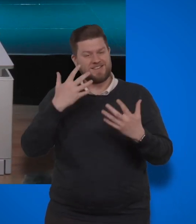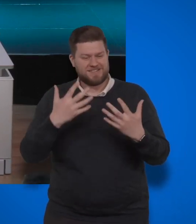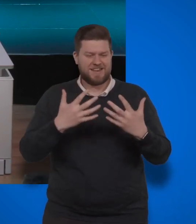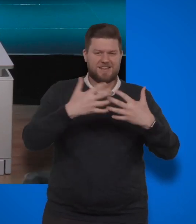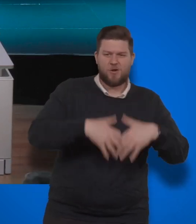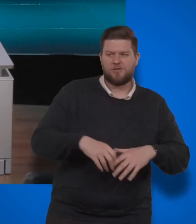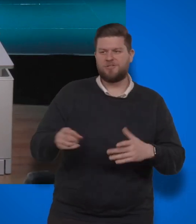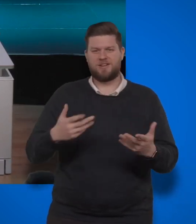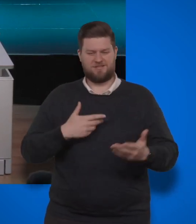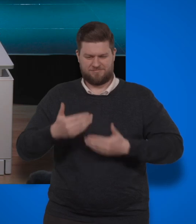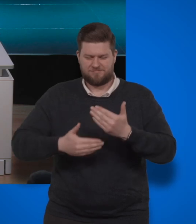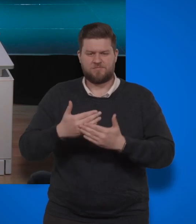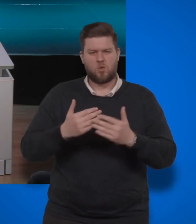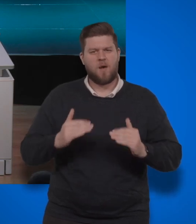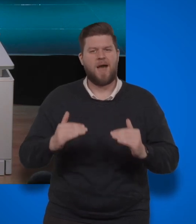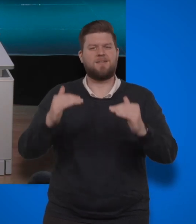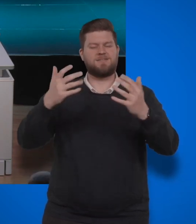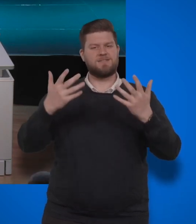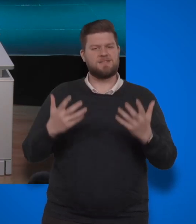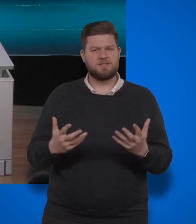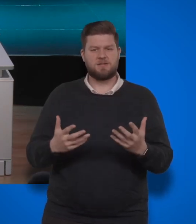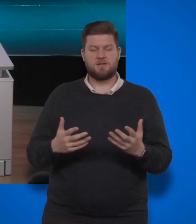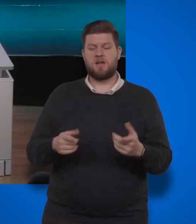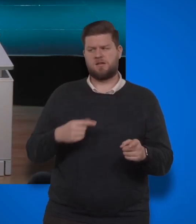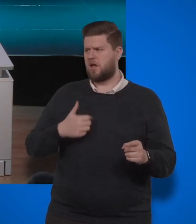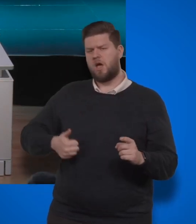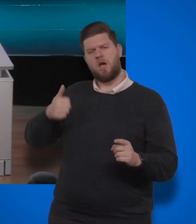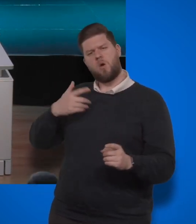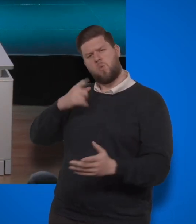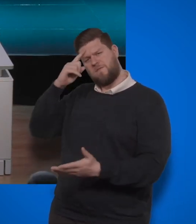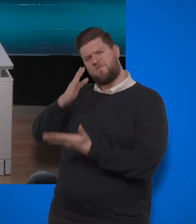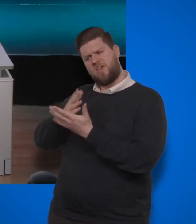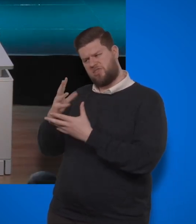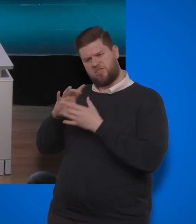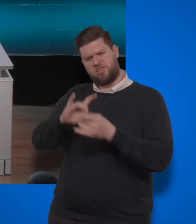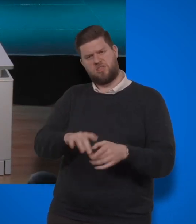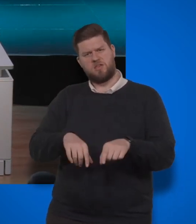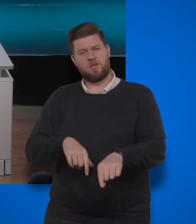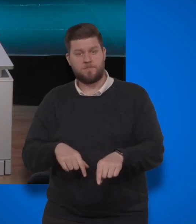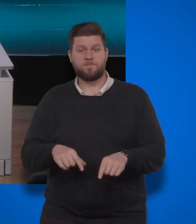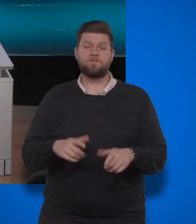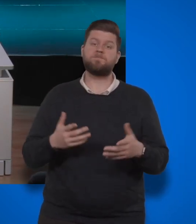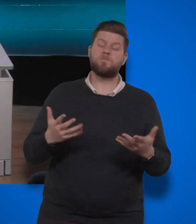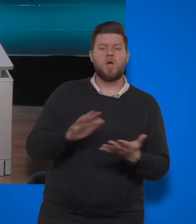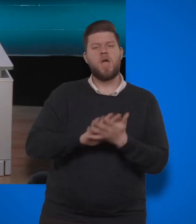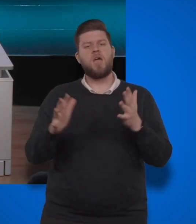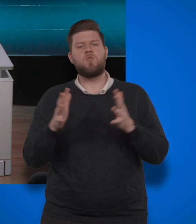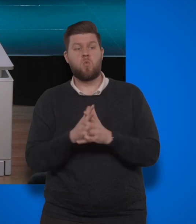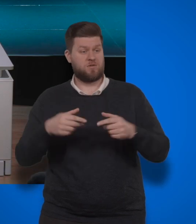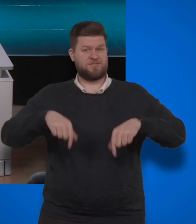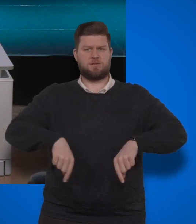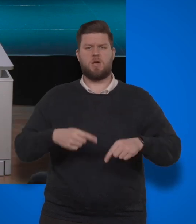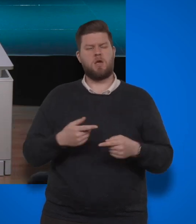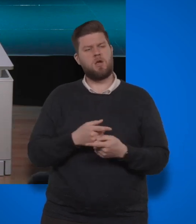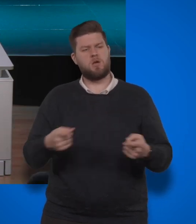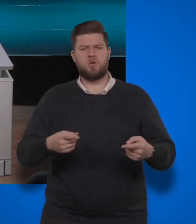and change our understanding of our humanity, and importantly, the part that faith has to play to this. At Heriot-Watt, we